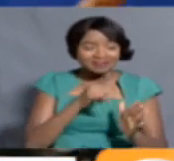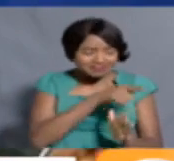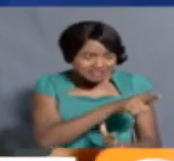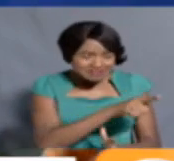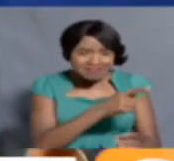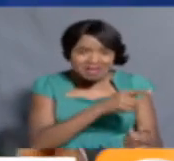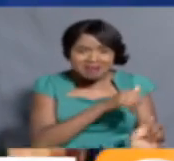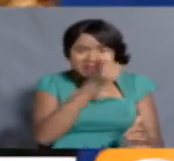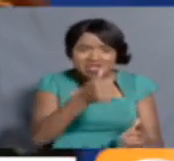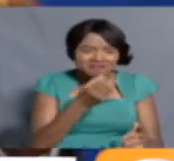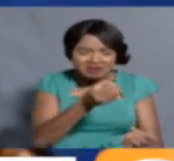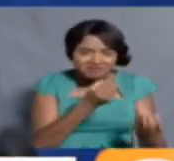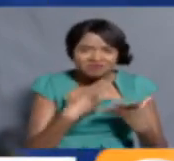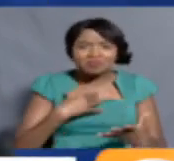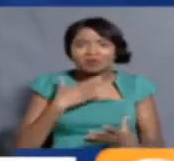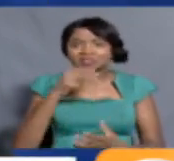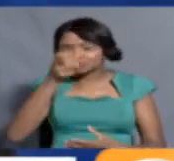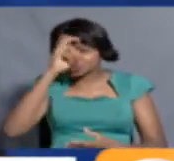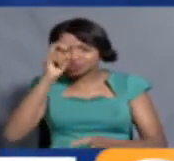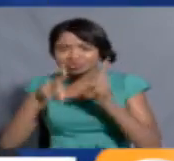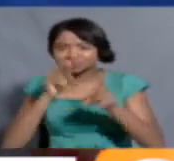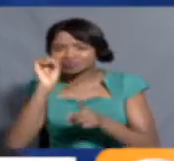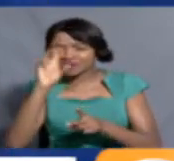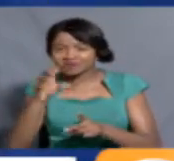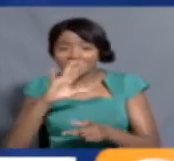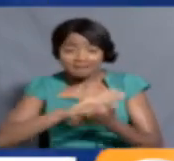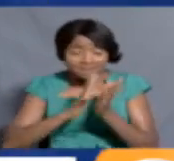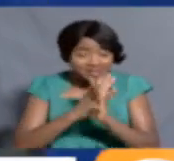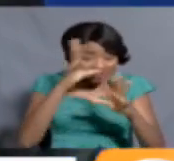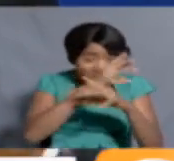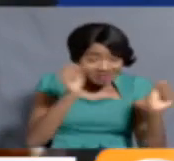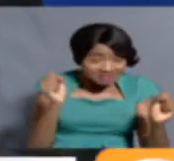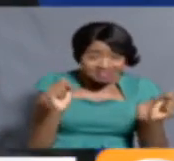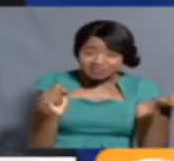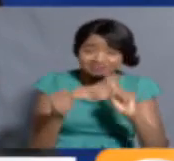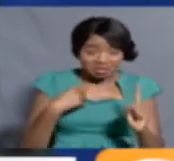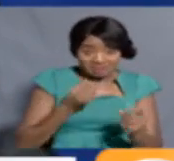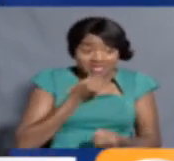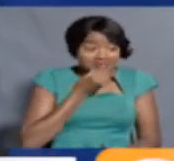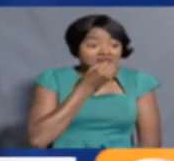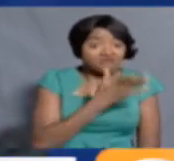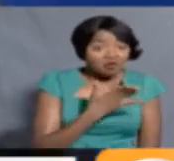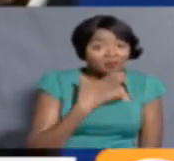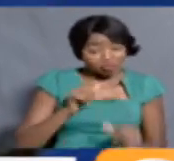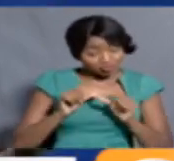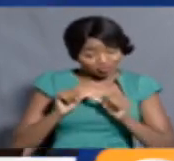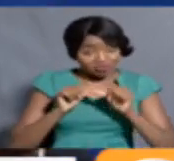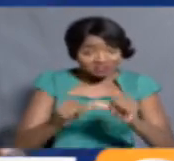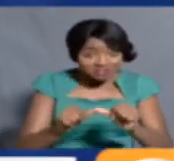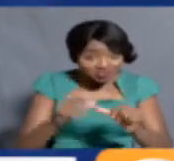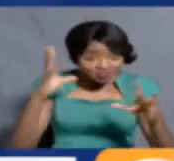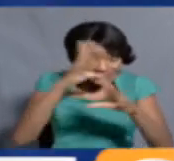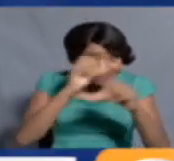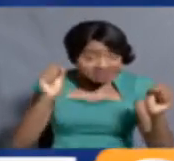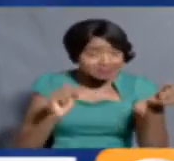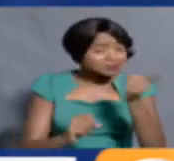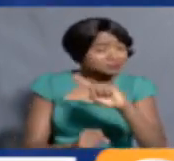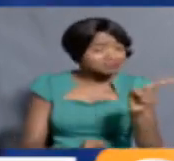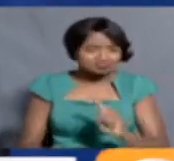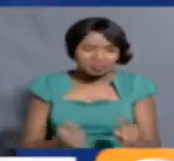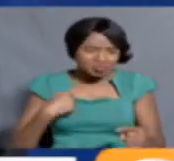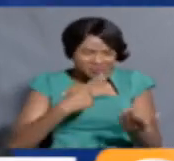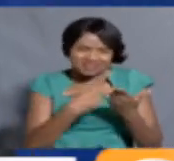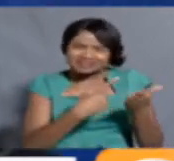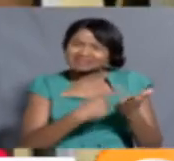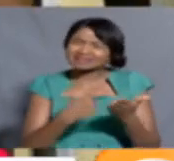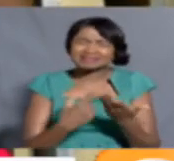to be president in 2022. I have not told him that I want to continue to be president in 2022. We have